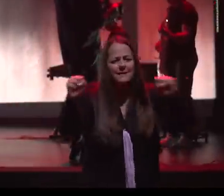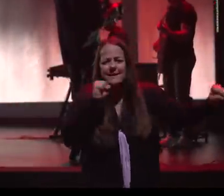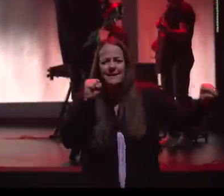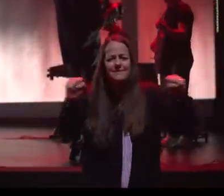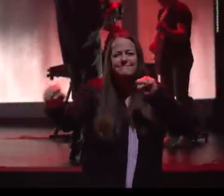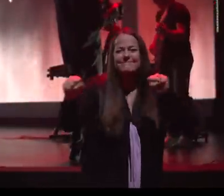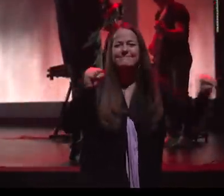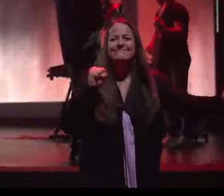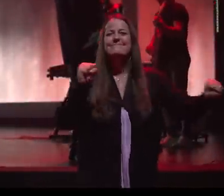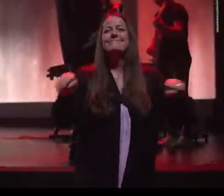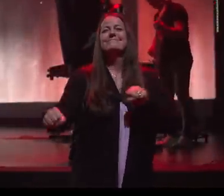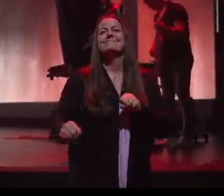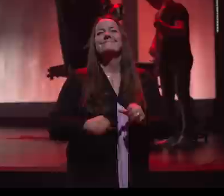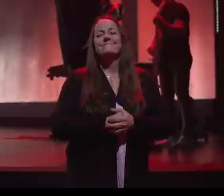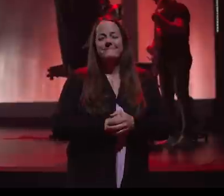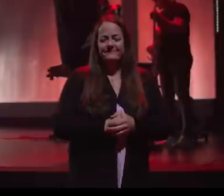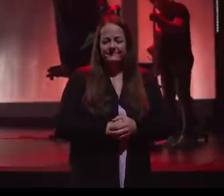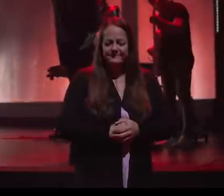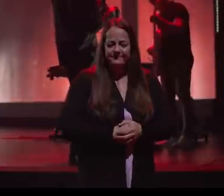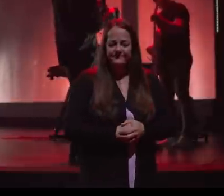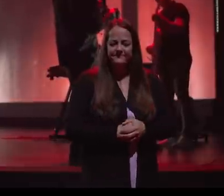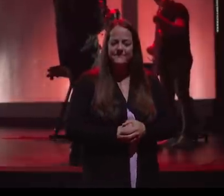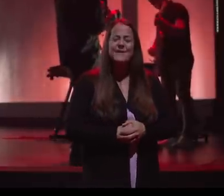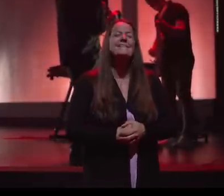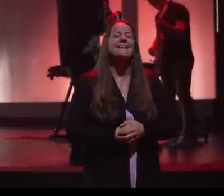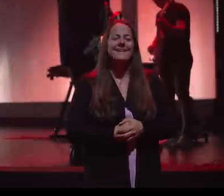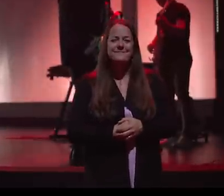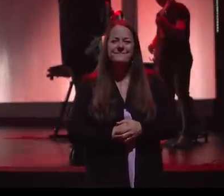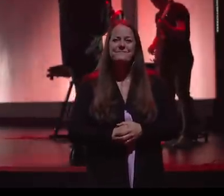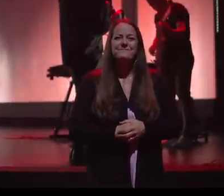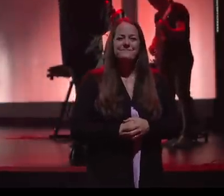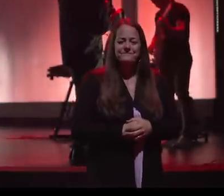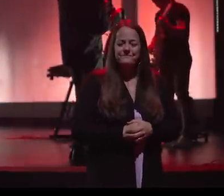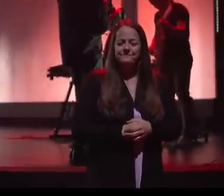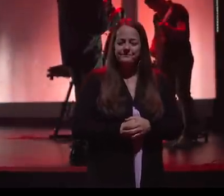bones rattling. Oh yeah!